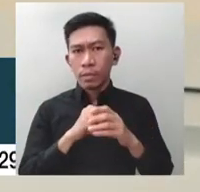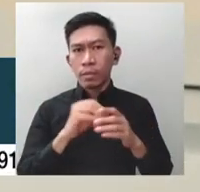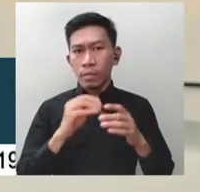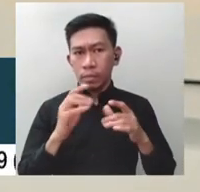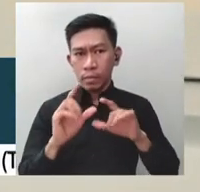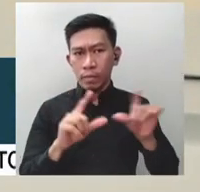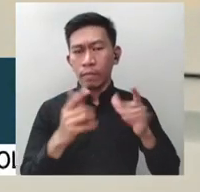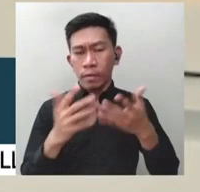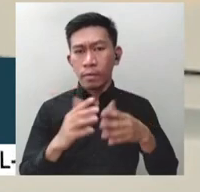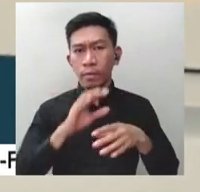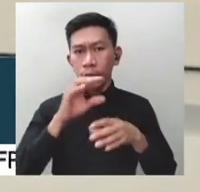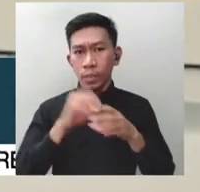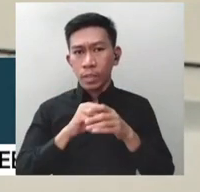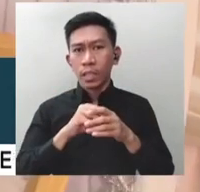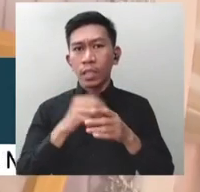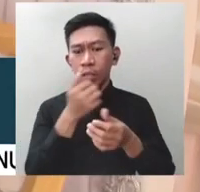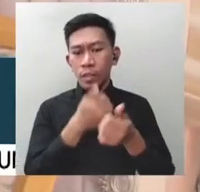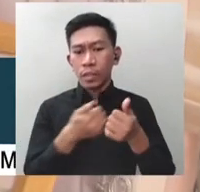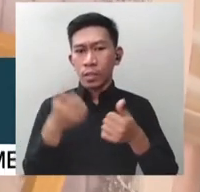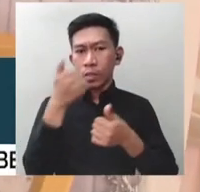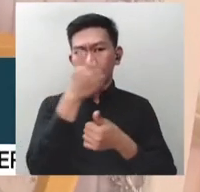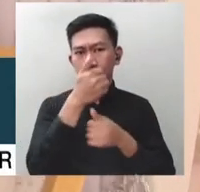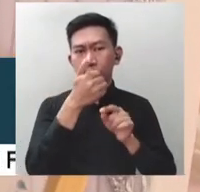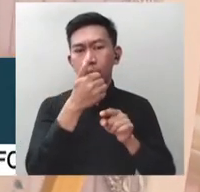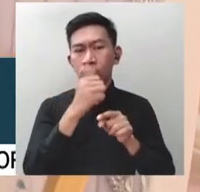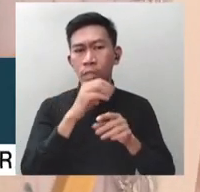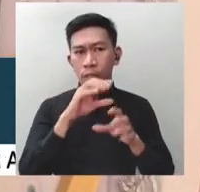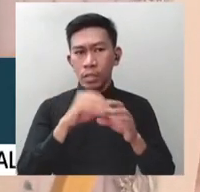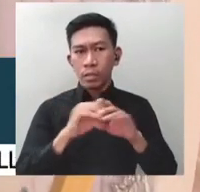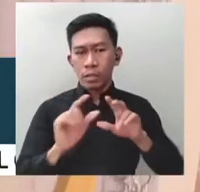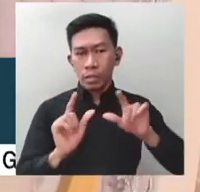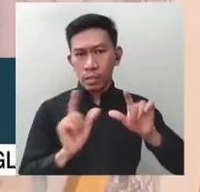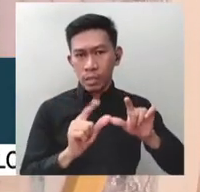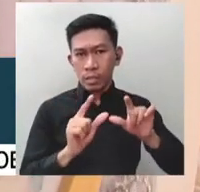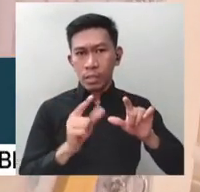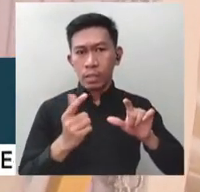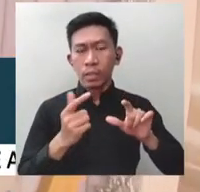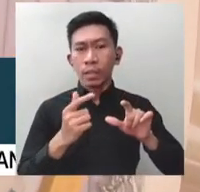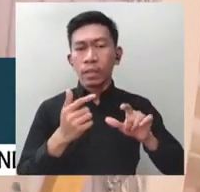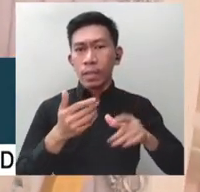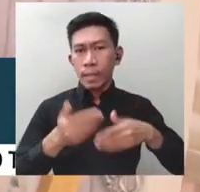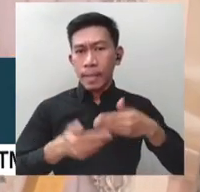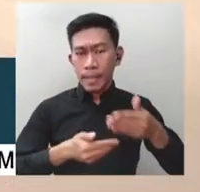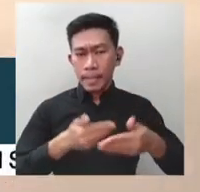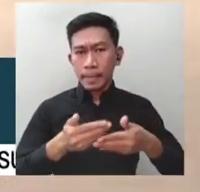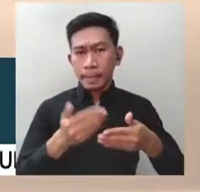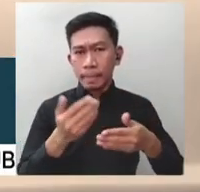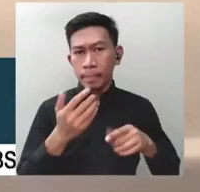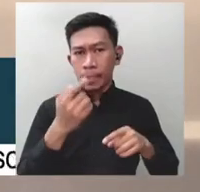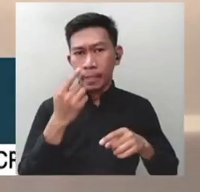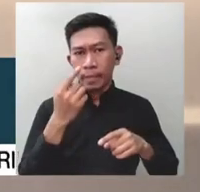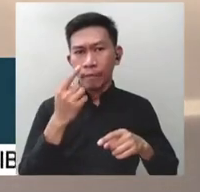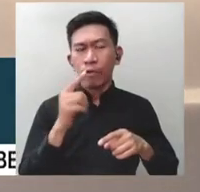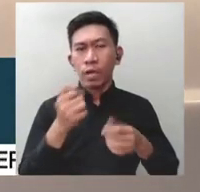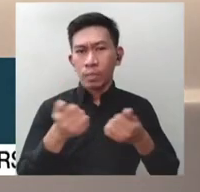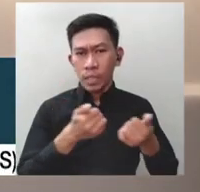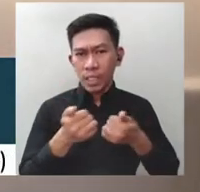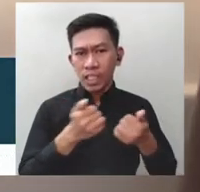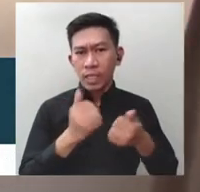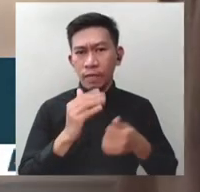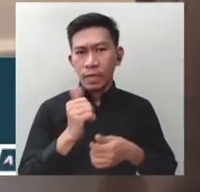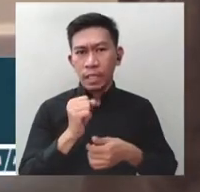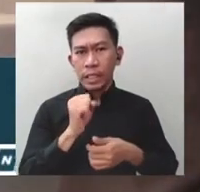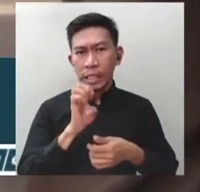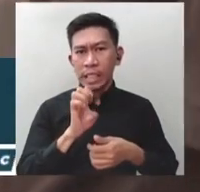their immediate supervisors were in fact included in the admin cases filed for common responsibility to determine if there is